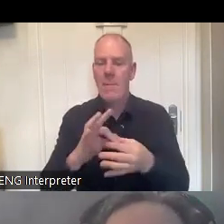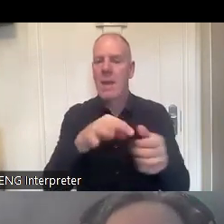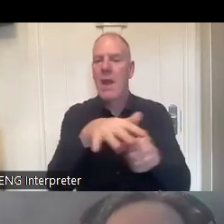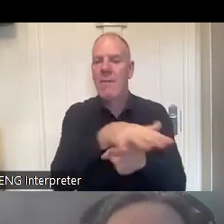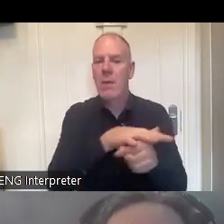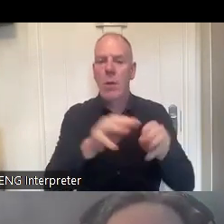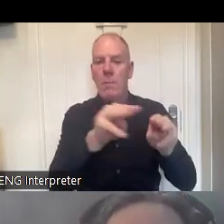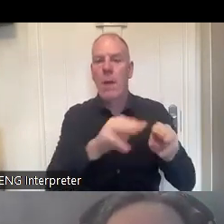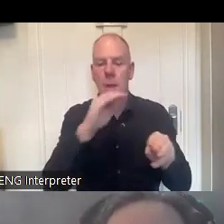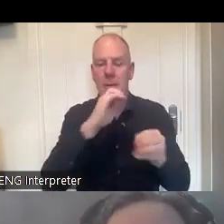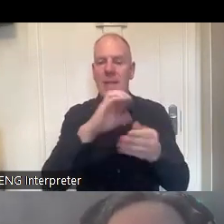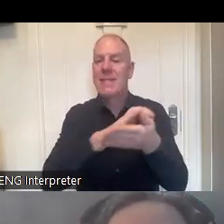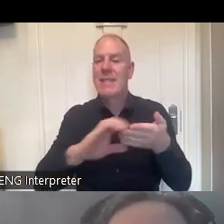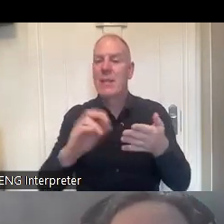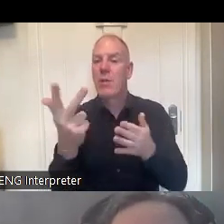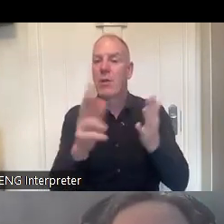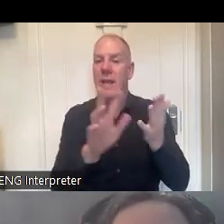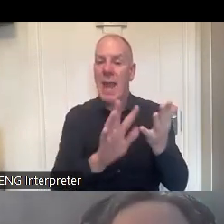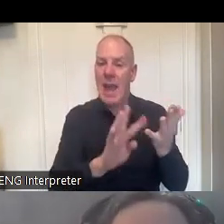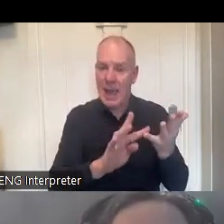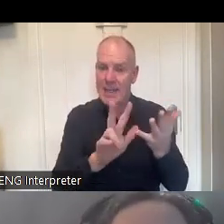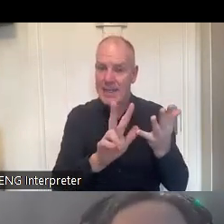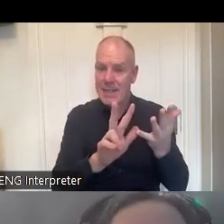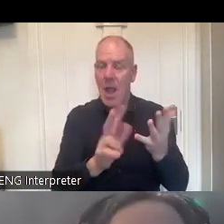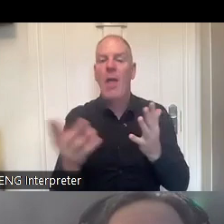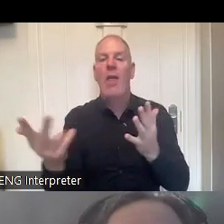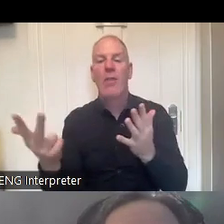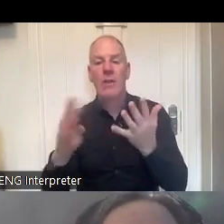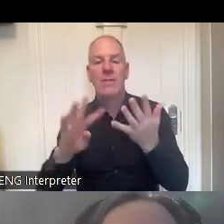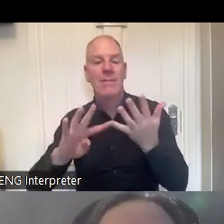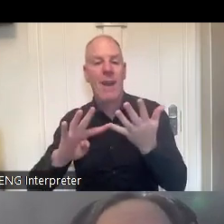Section 38 and 39's local authorities and others.